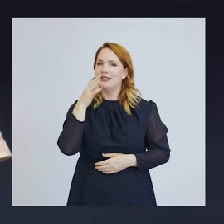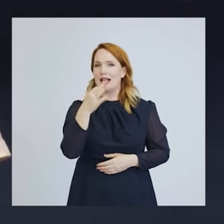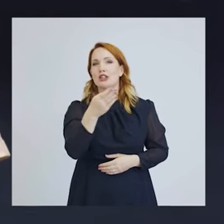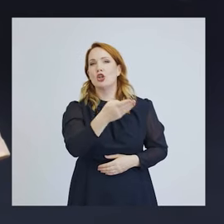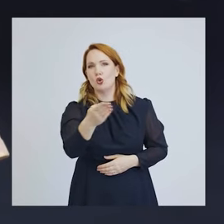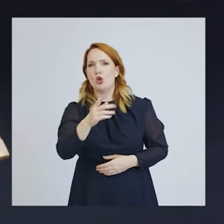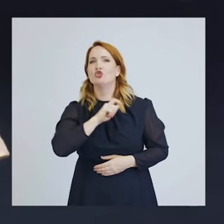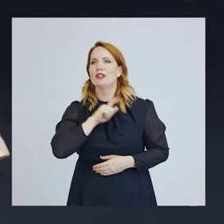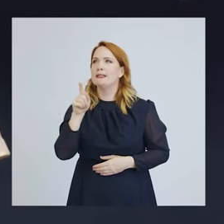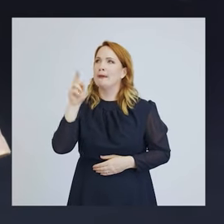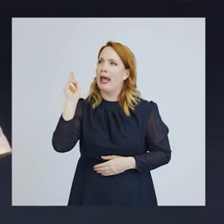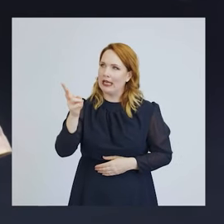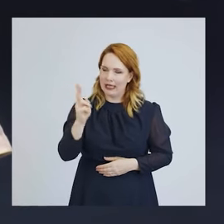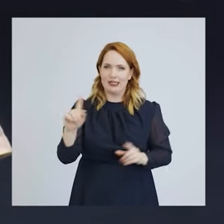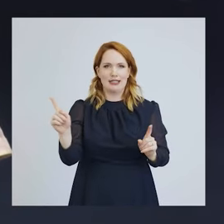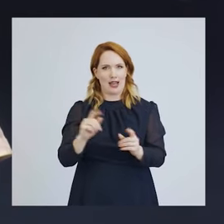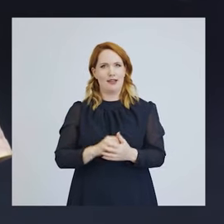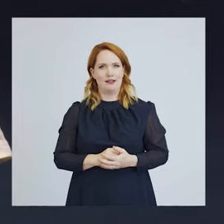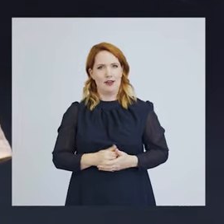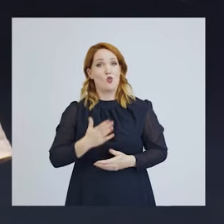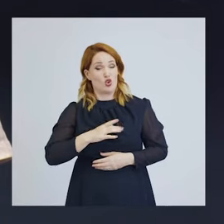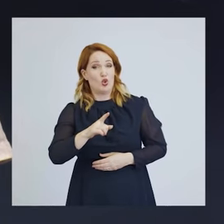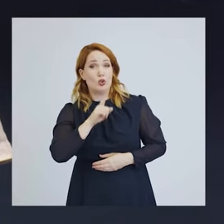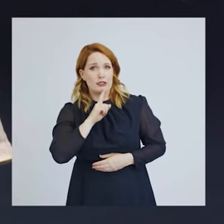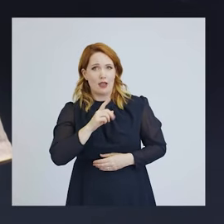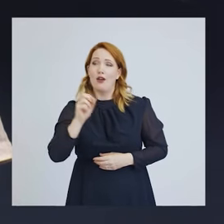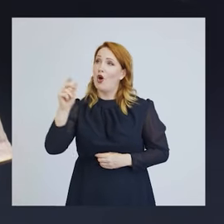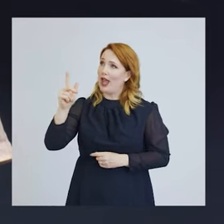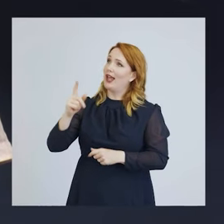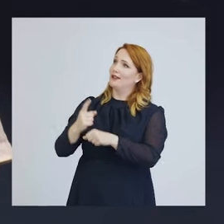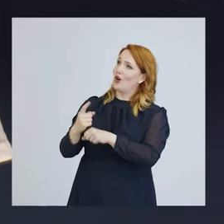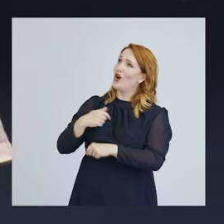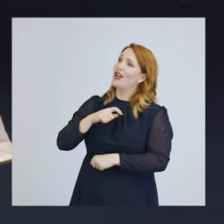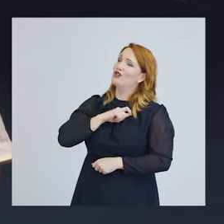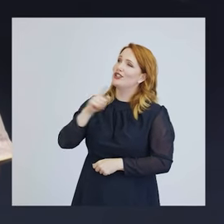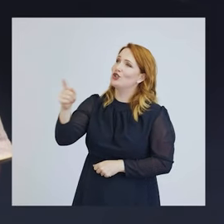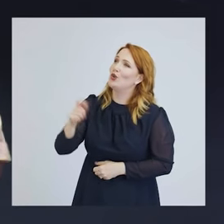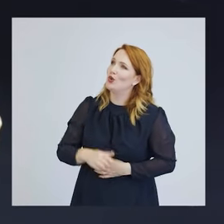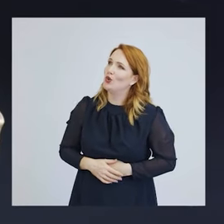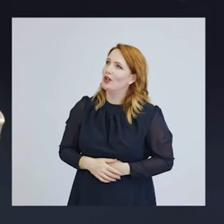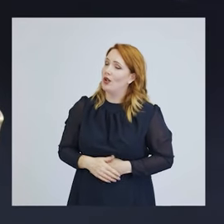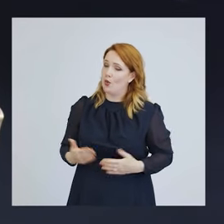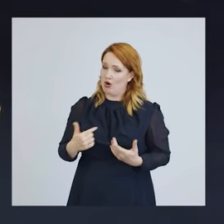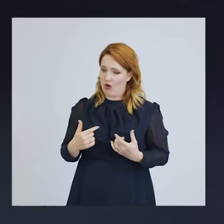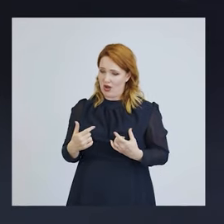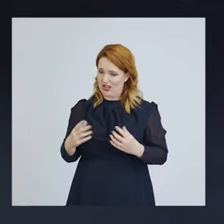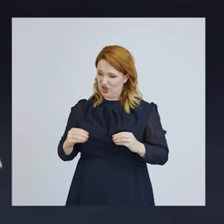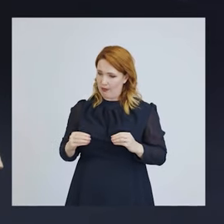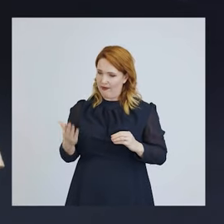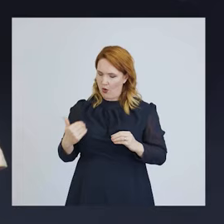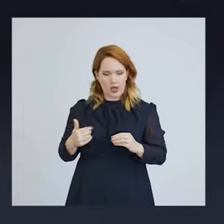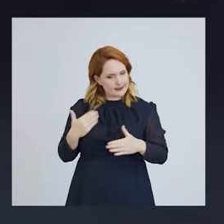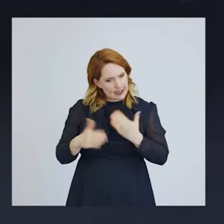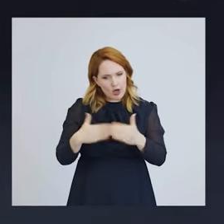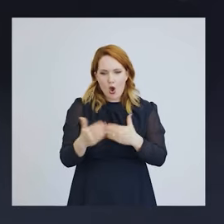of your heart. You can trust him, but he's just invited you to trust him afresh today. Inviting you to say, okay, God, I